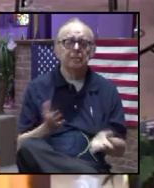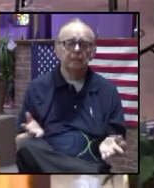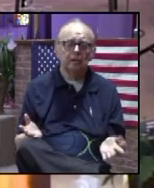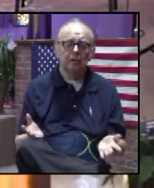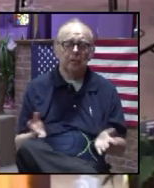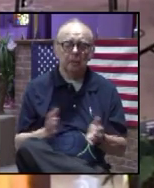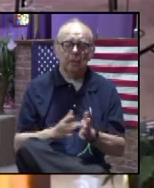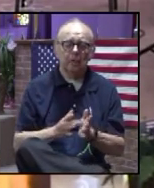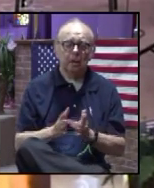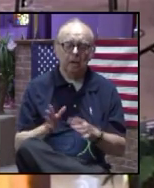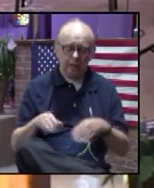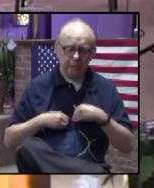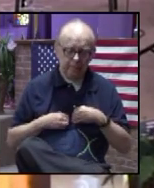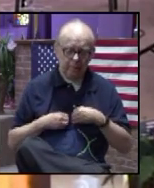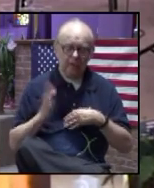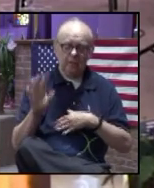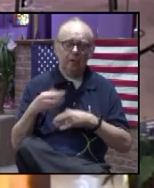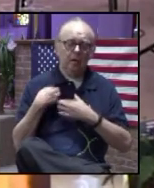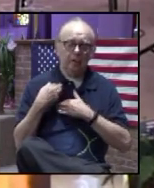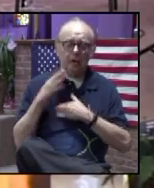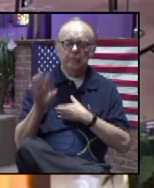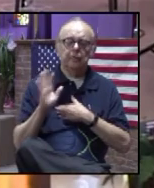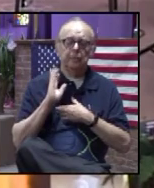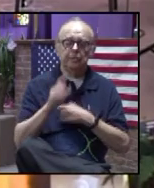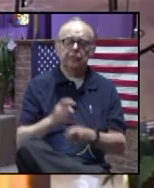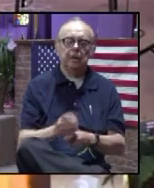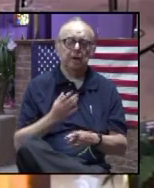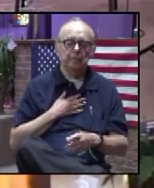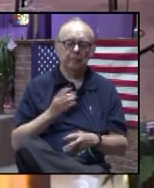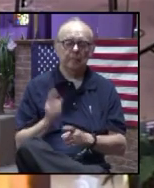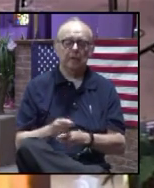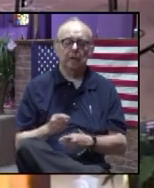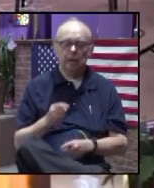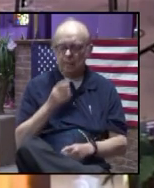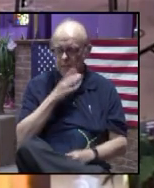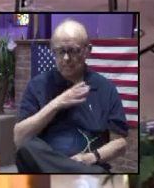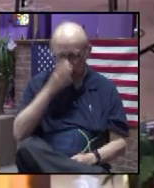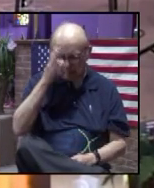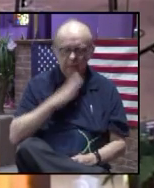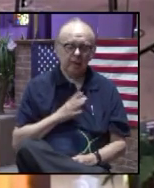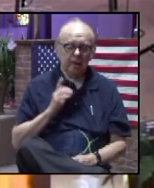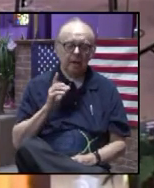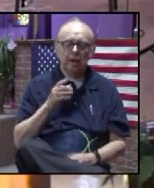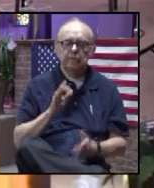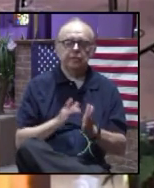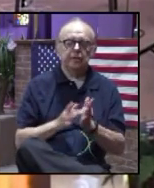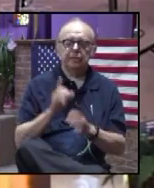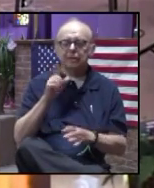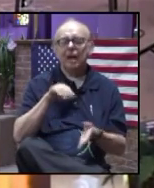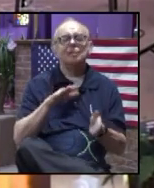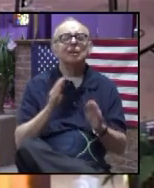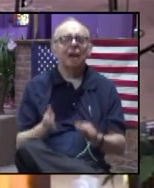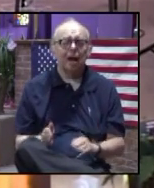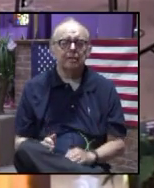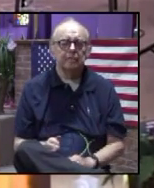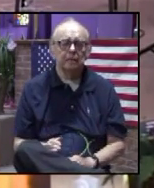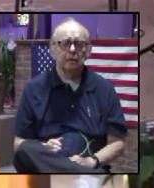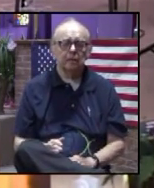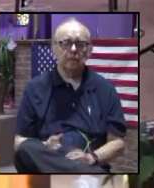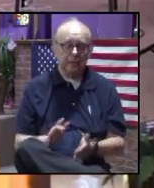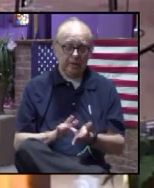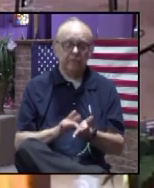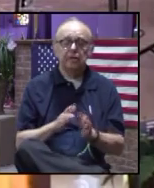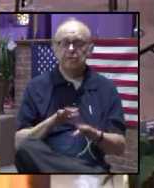he took the weight of your sin and my sin, and ladies and gentlemen, had to die. And he